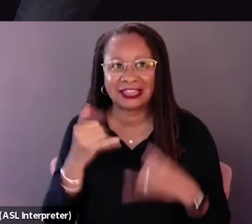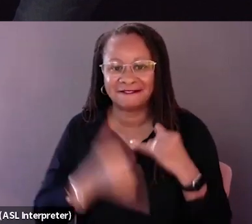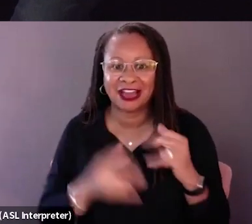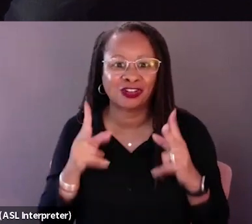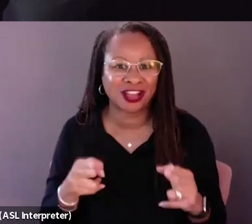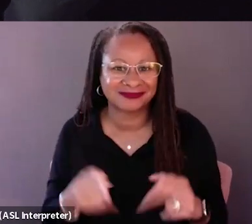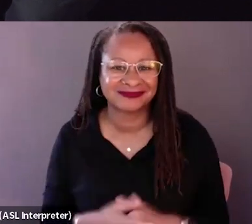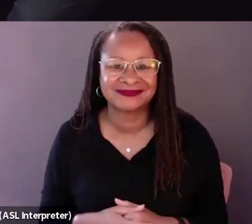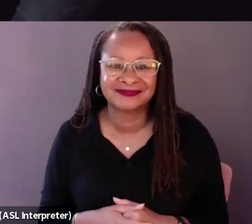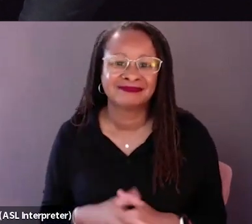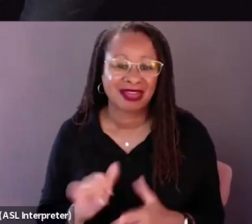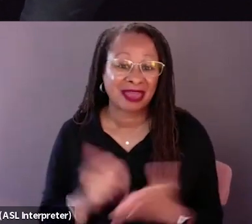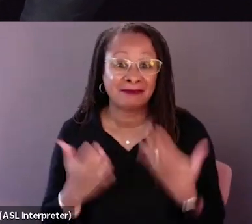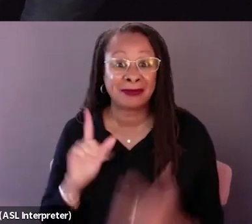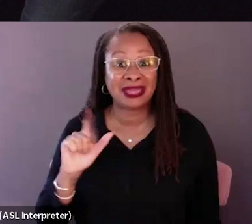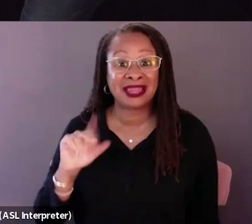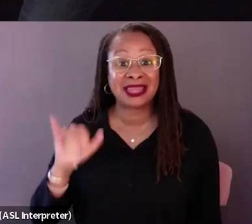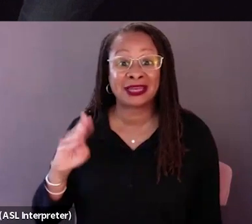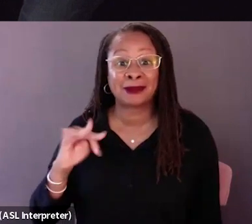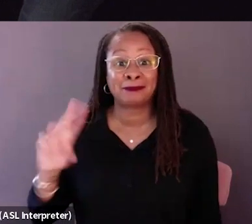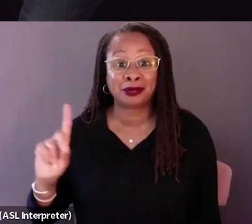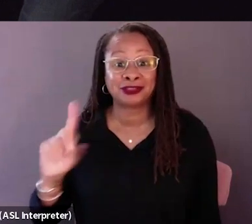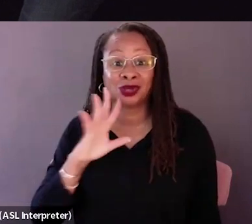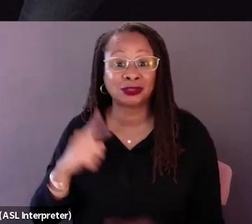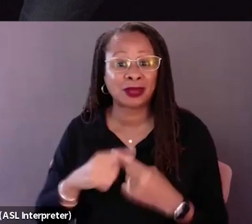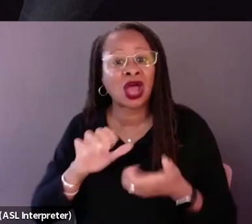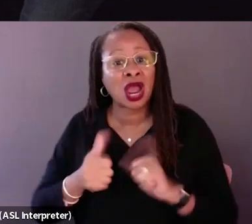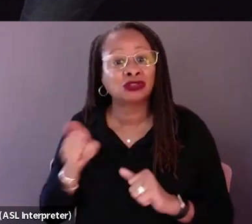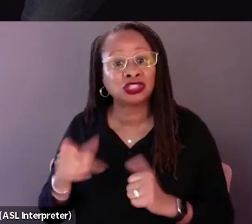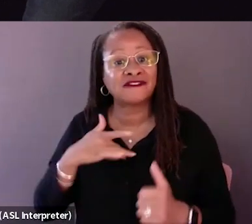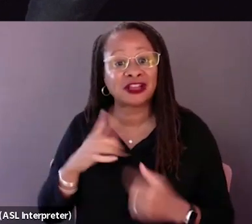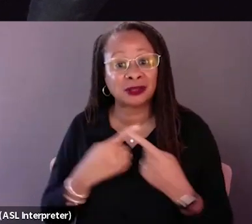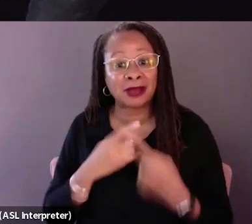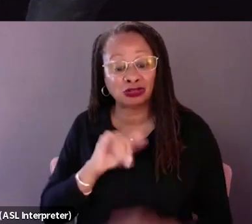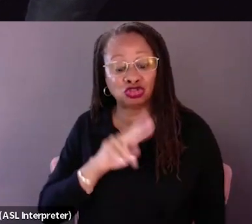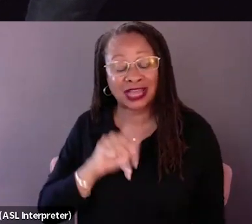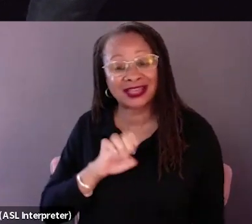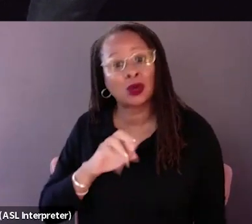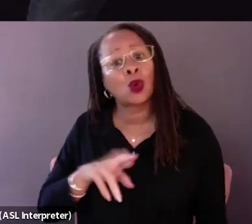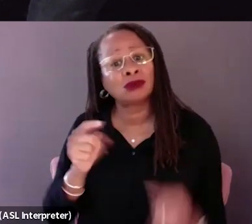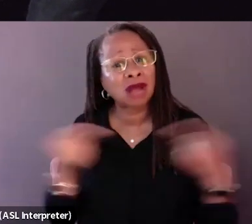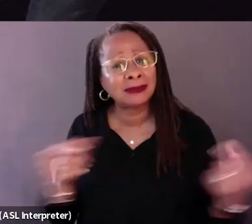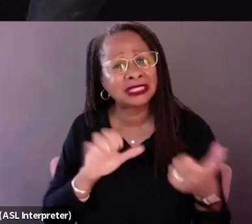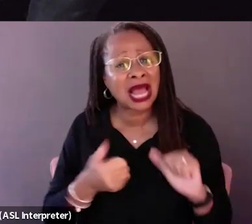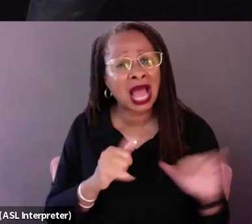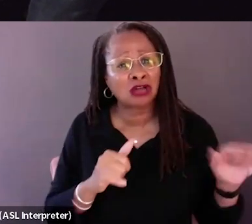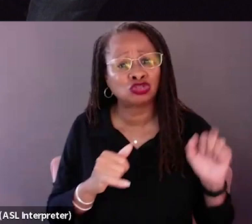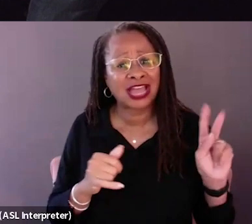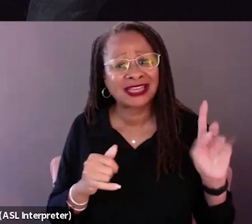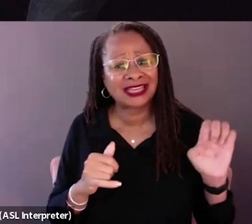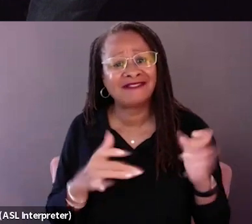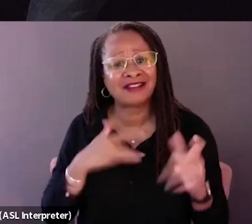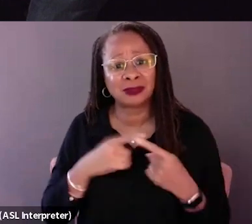that she might have talked about, or how she felt about Jackie, or vice versa. So that was kind of my not really, like